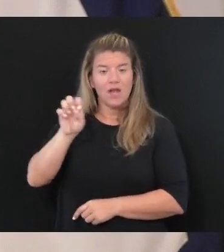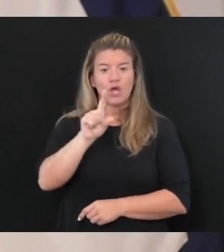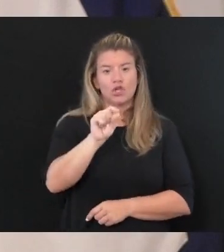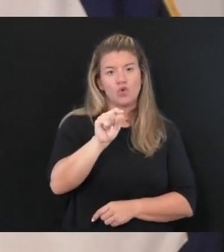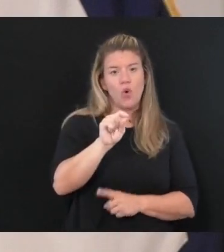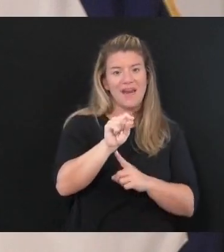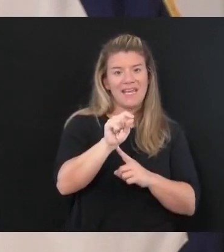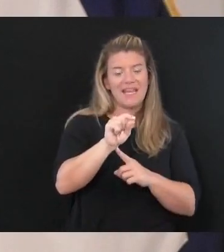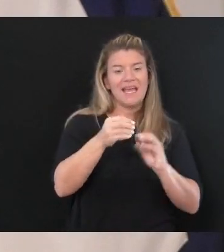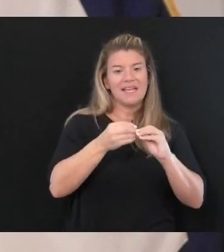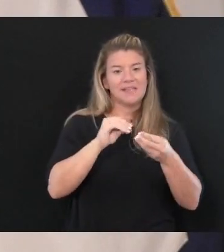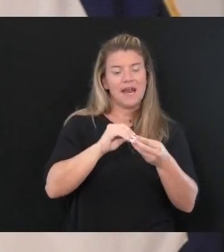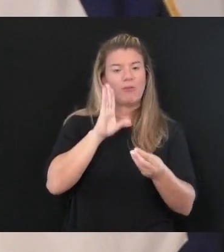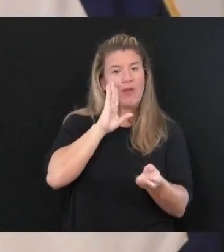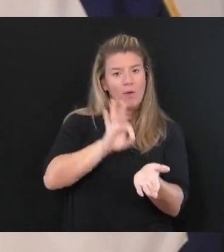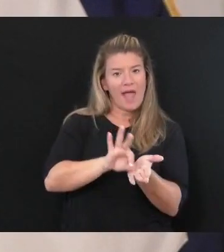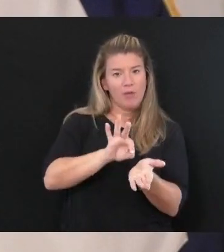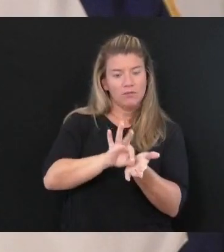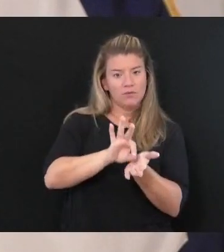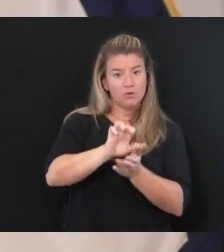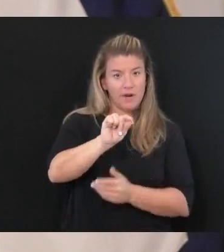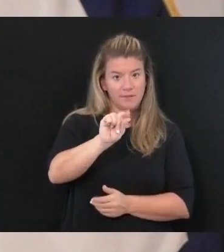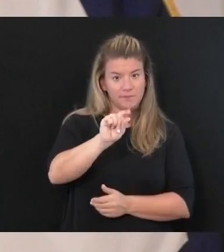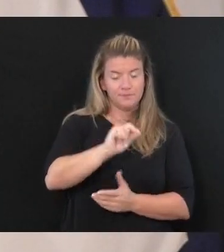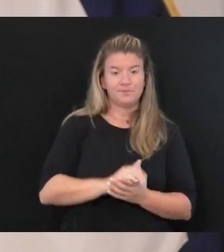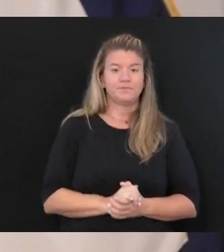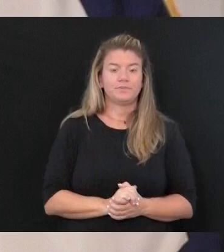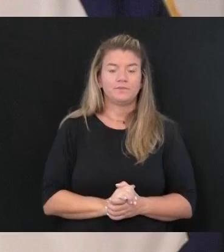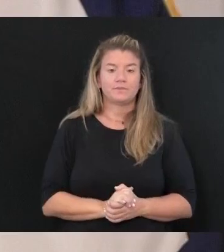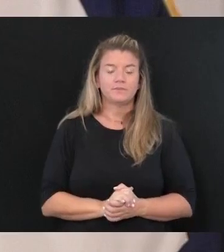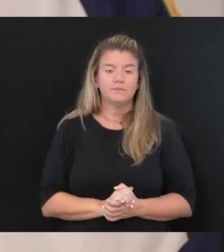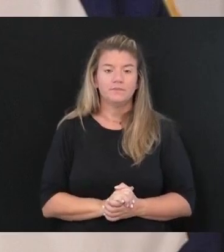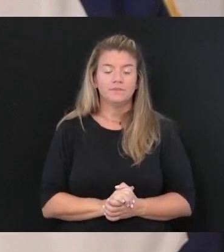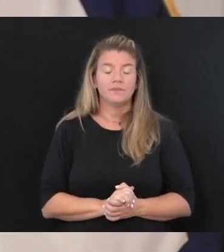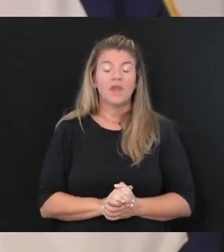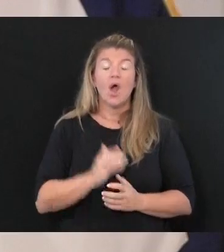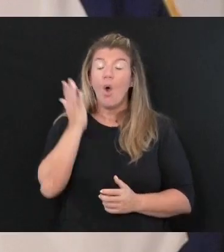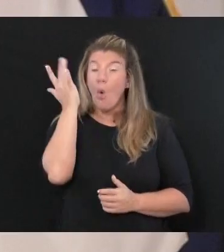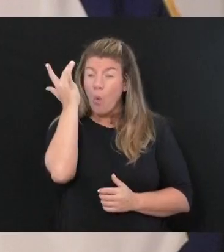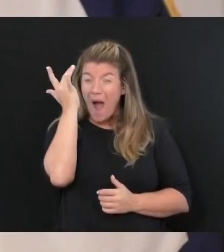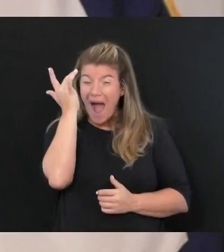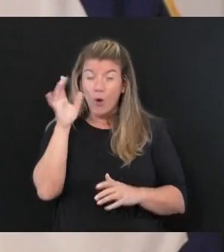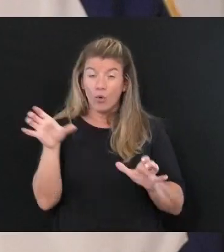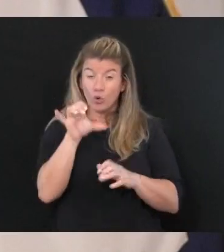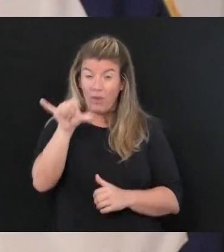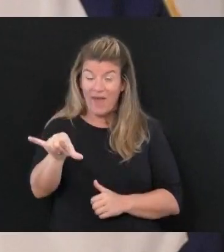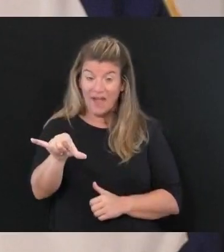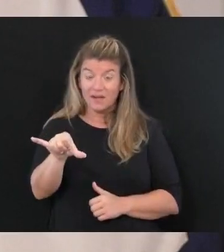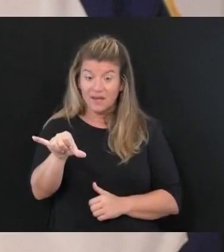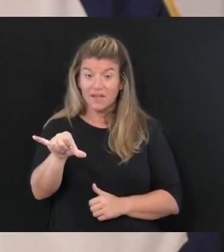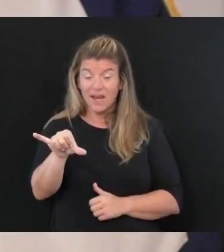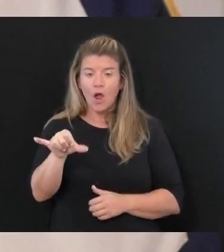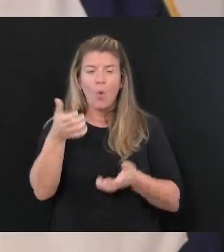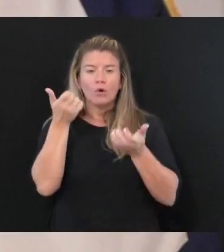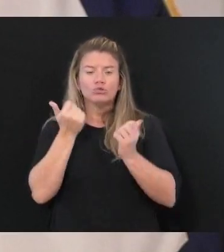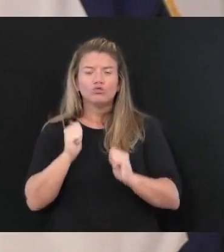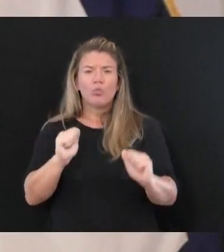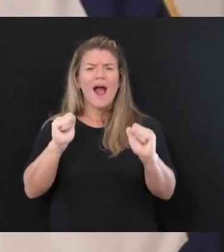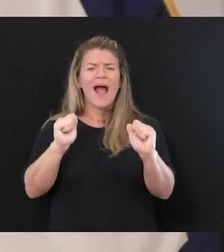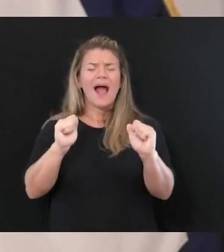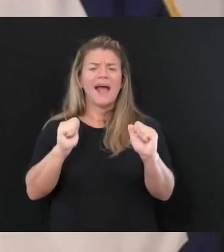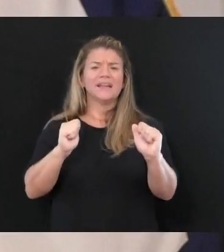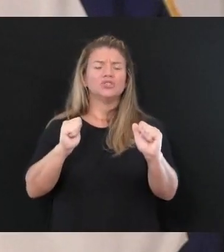your number that you would use. Now, the reason we do that is to try